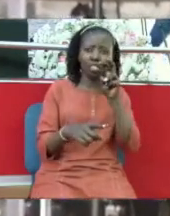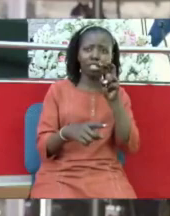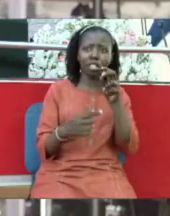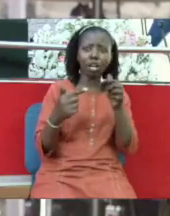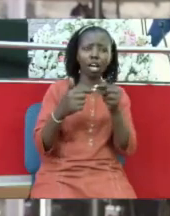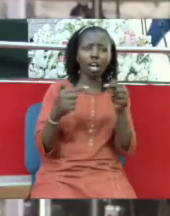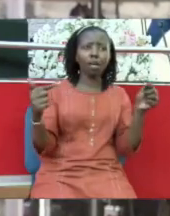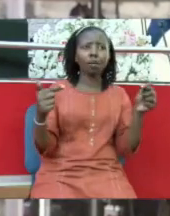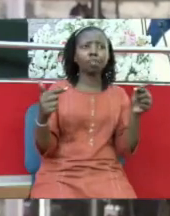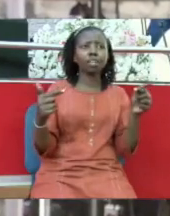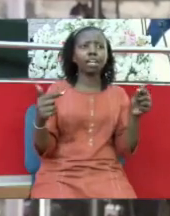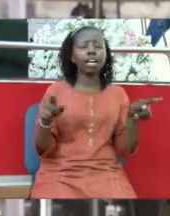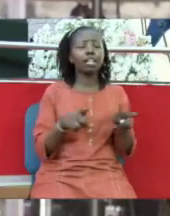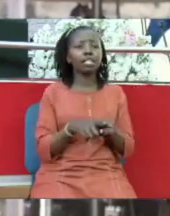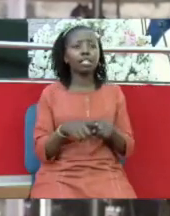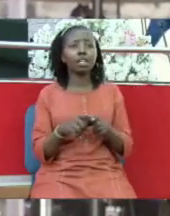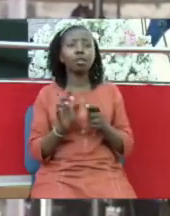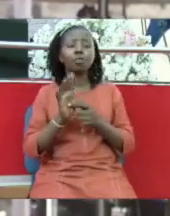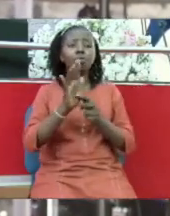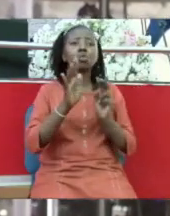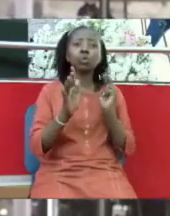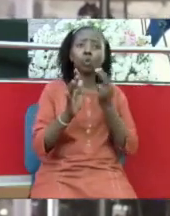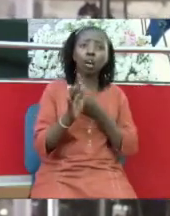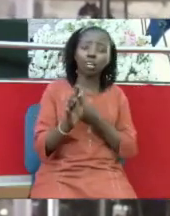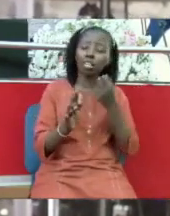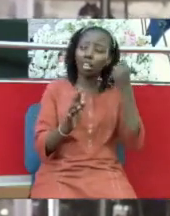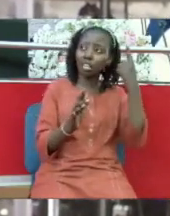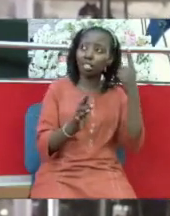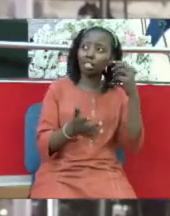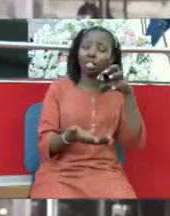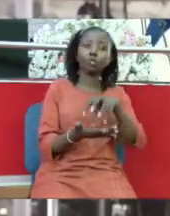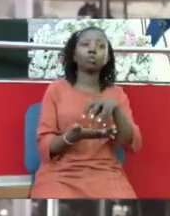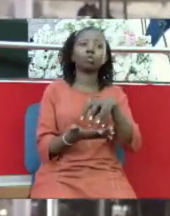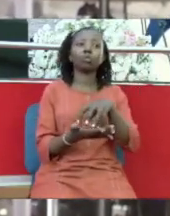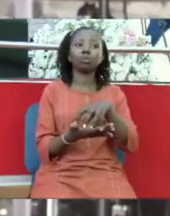help us to clarify the issues of life.